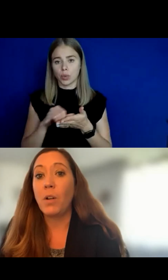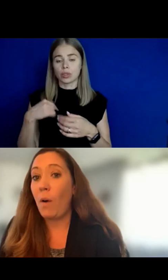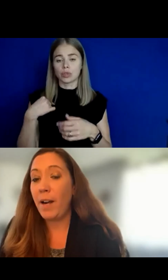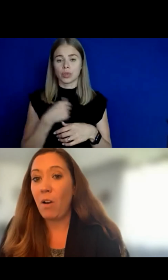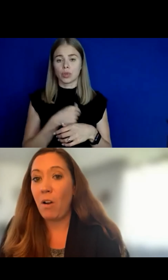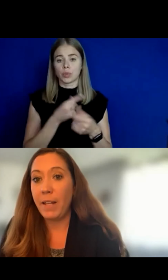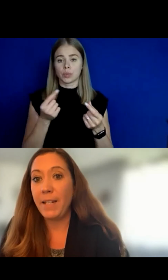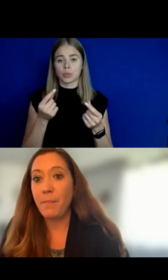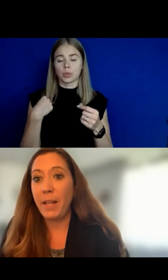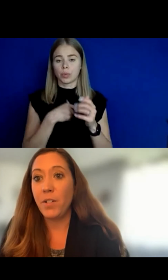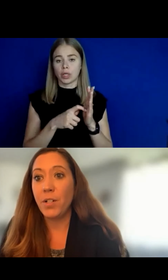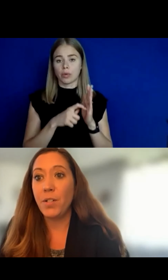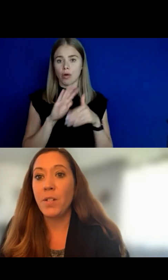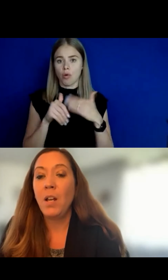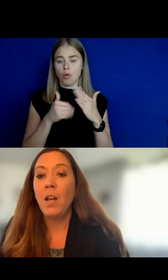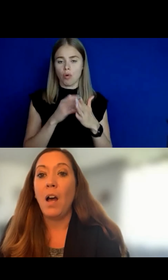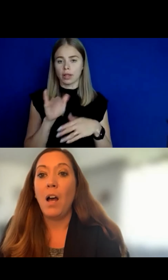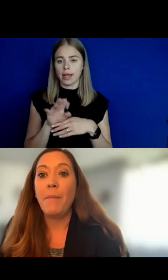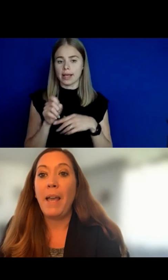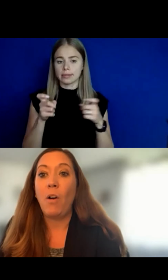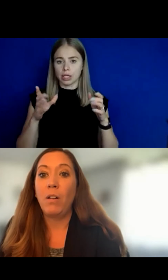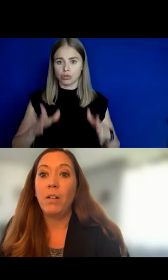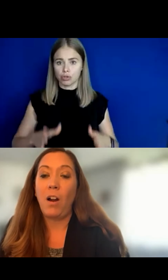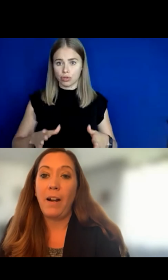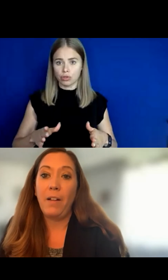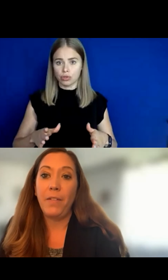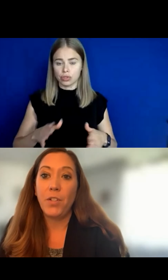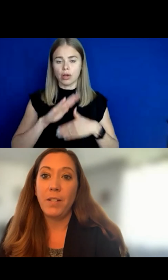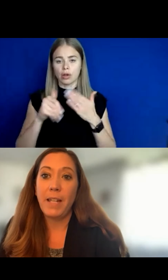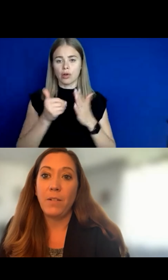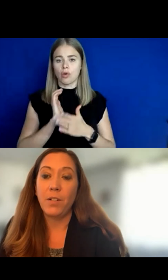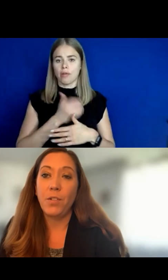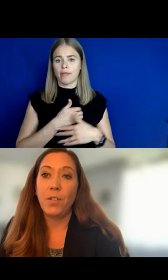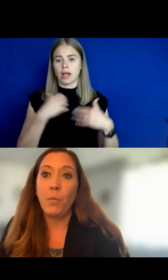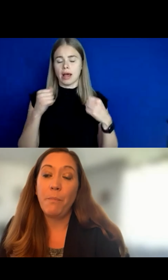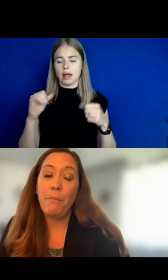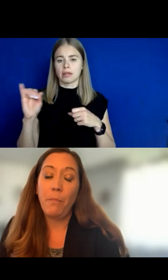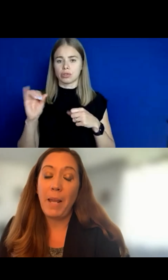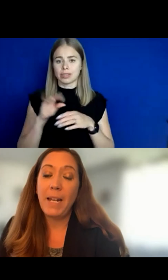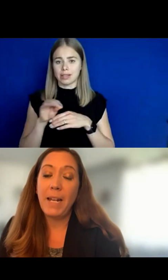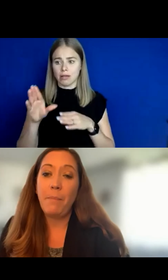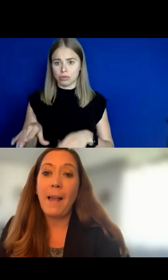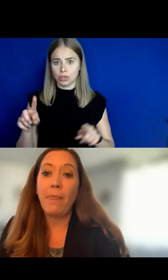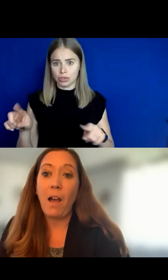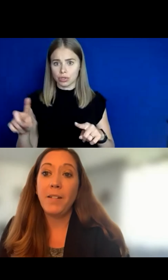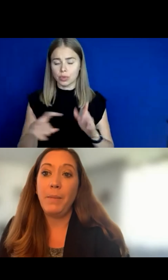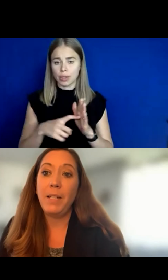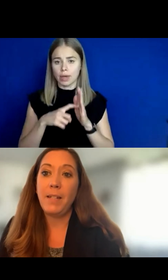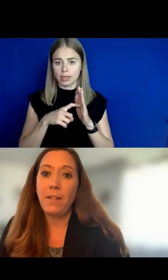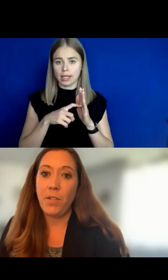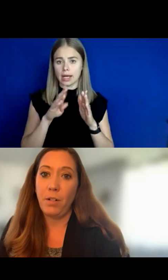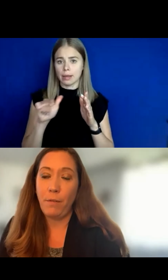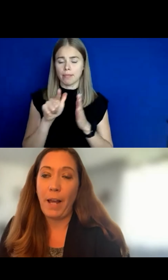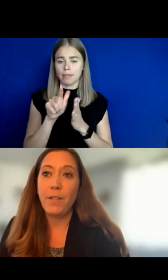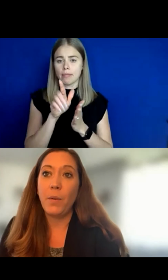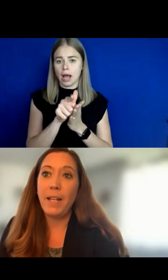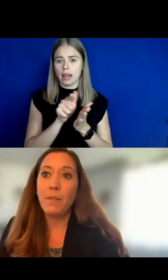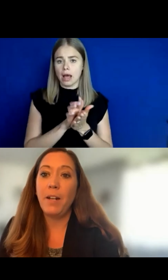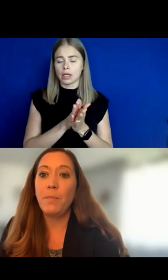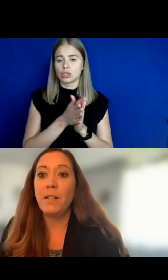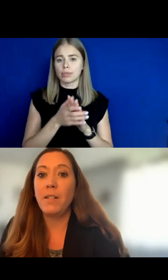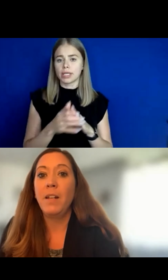actually require all case managers and all of our health insurance counselors were mandated by law to be state certified.